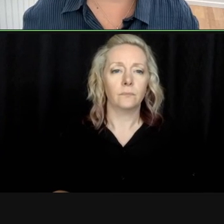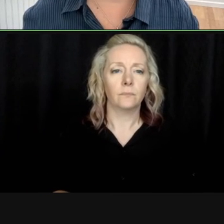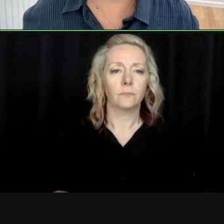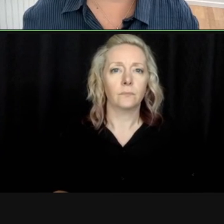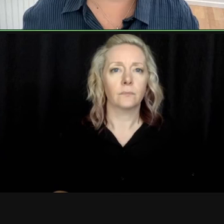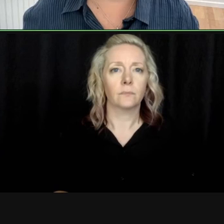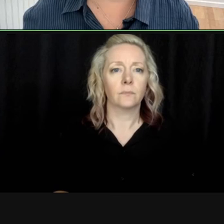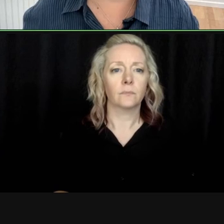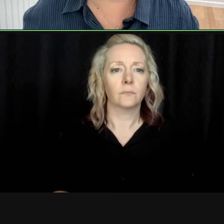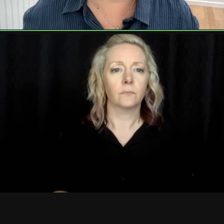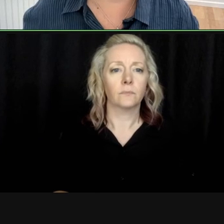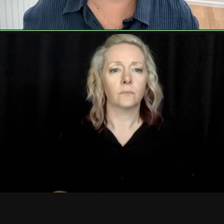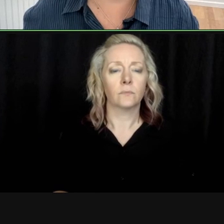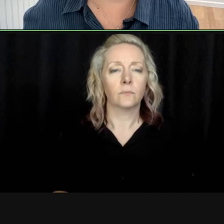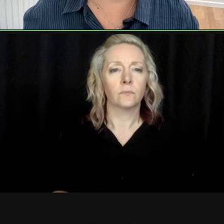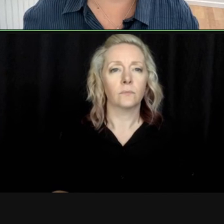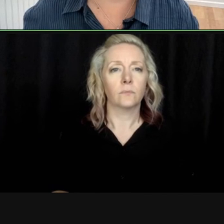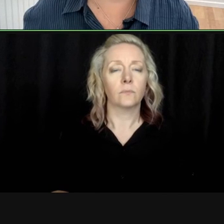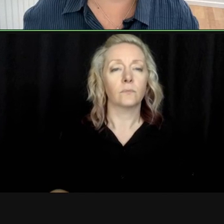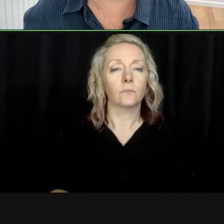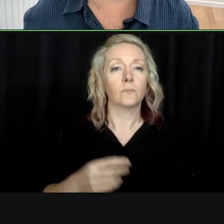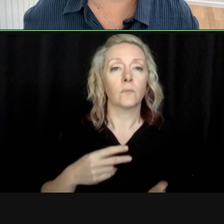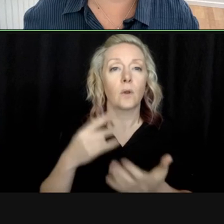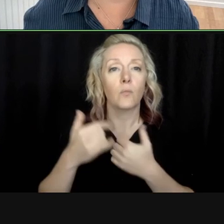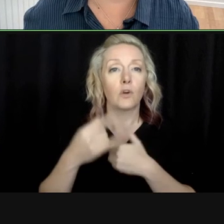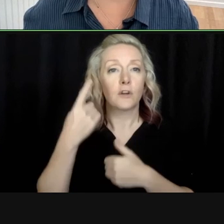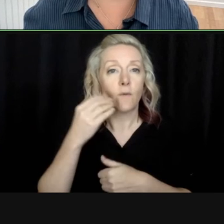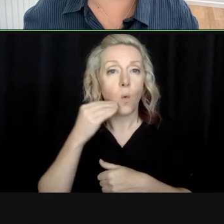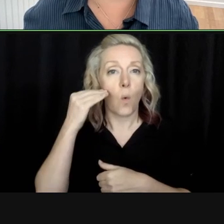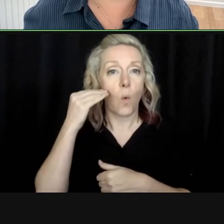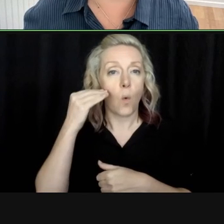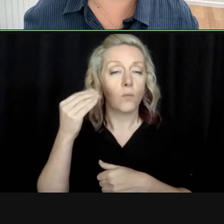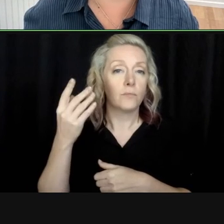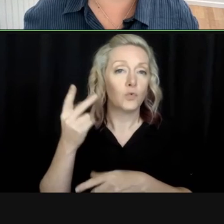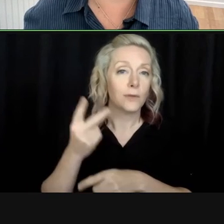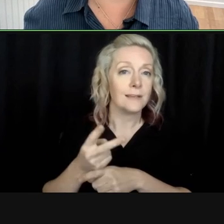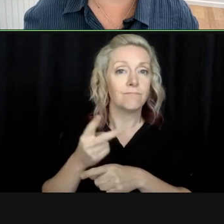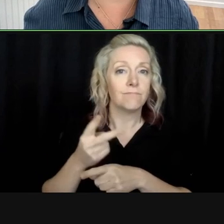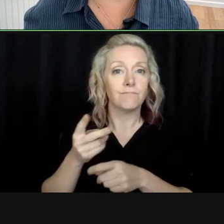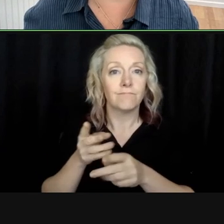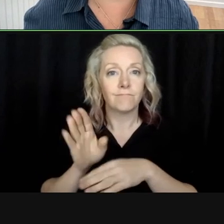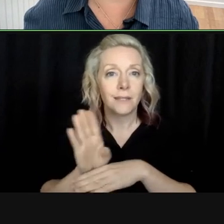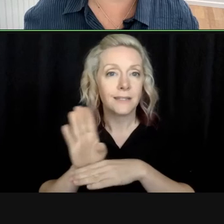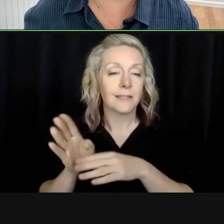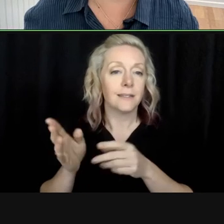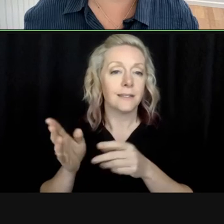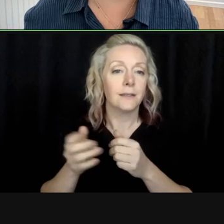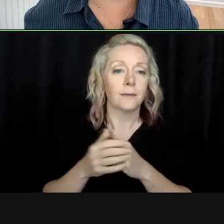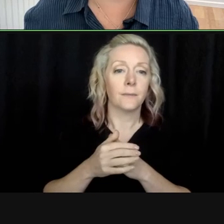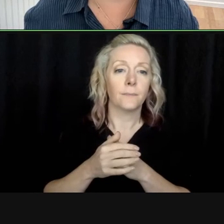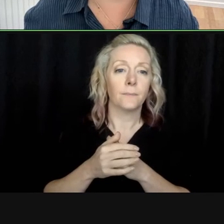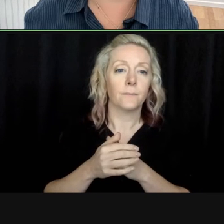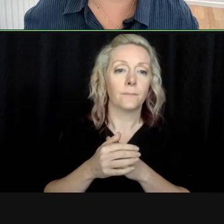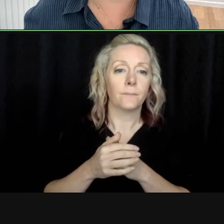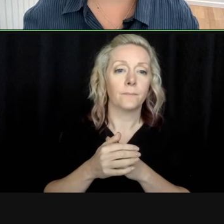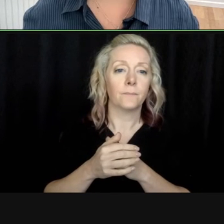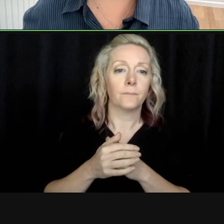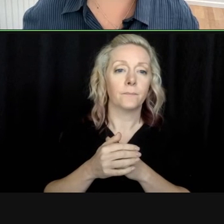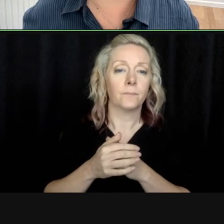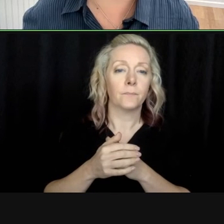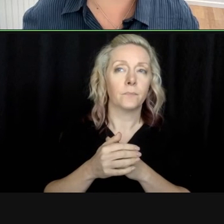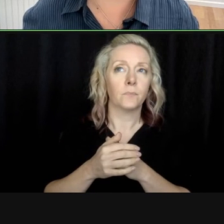Projects we can work on with our children at home, creative enough to keep them in it. Well, I would say Cinquette, I hope I'm saying that